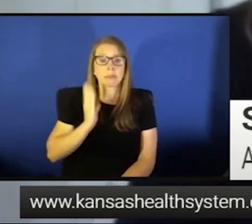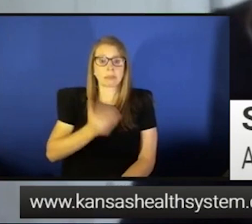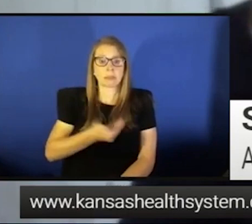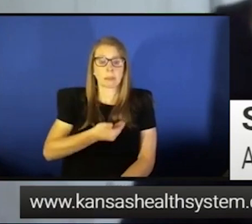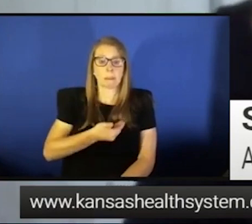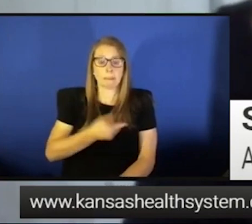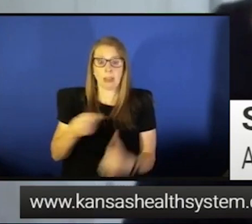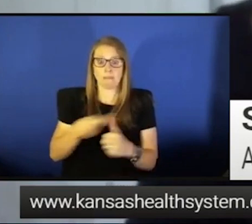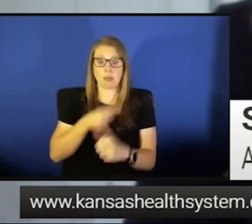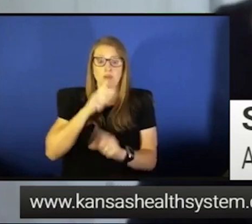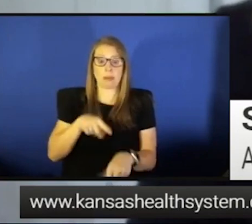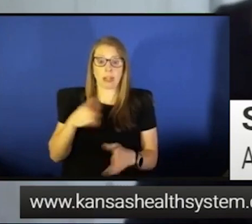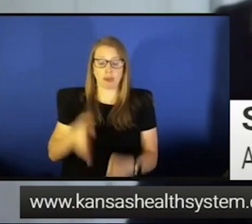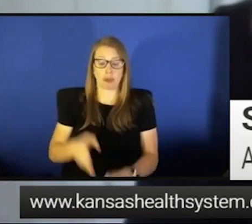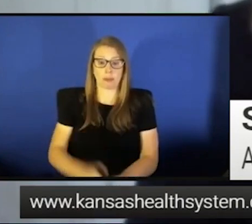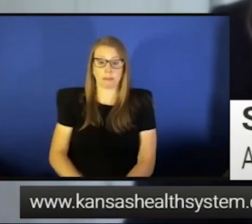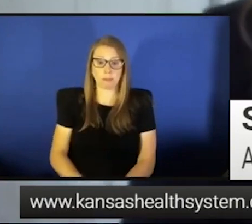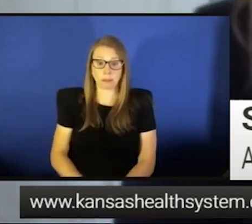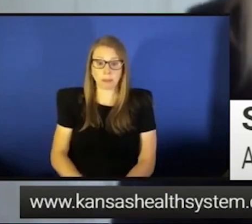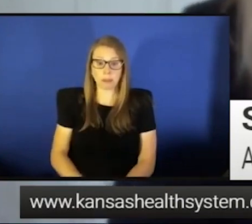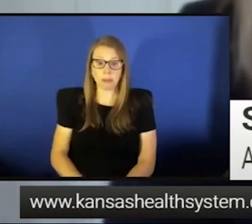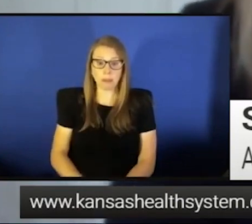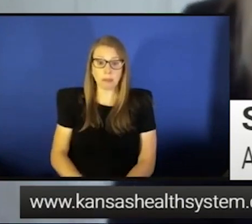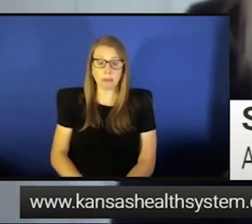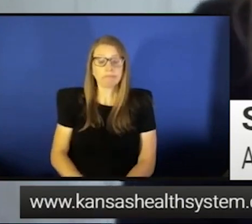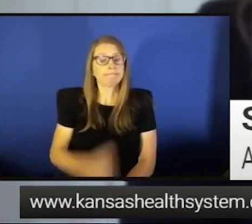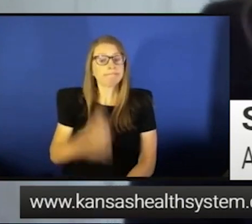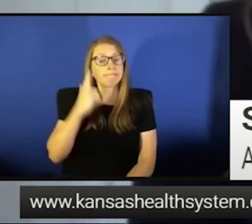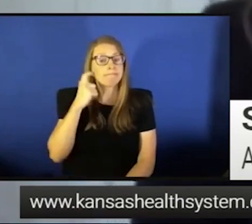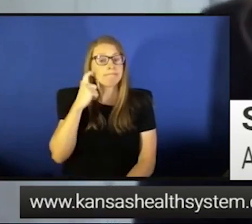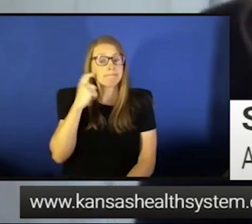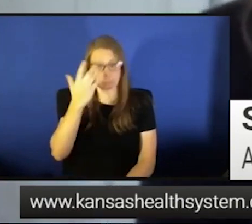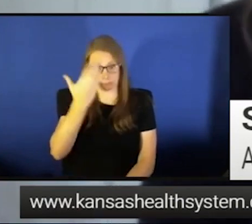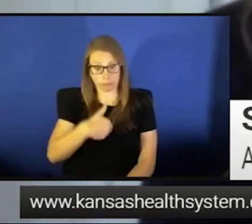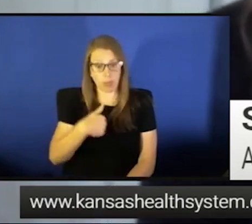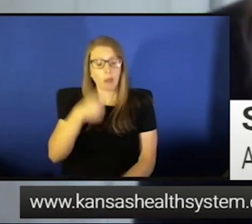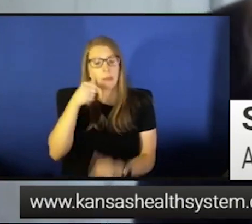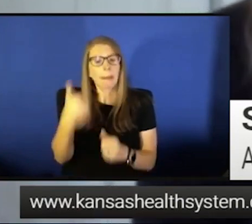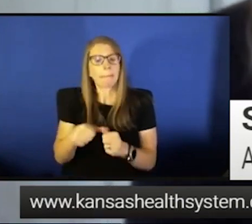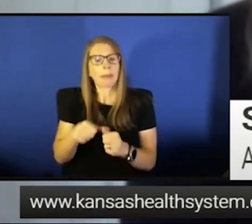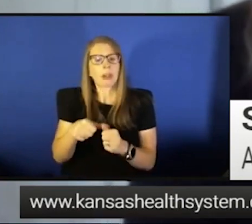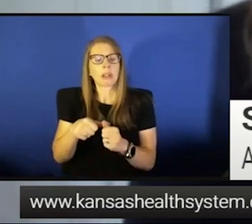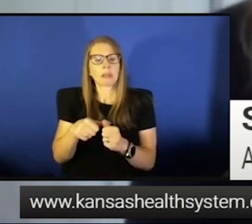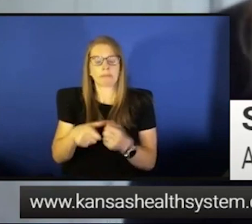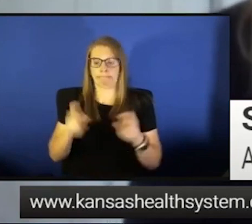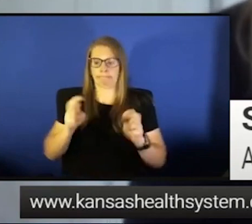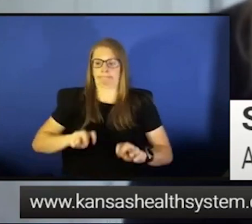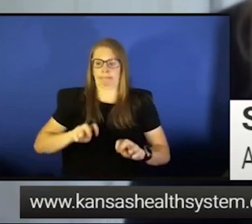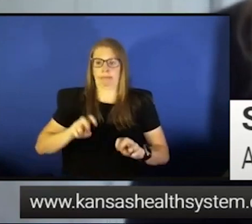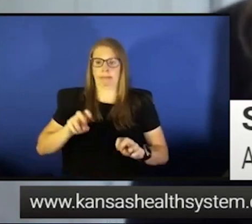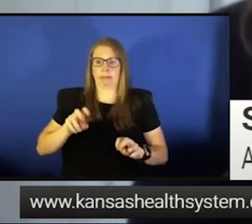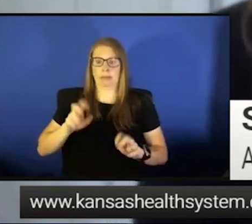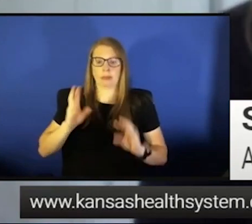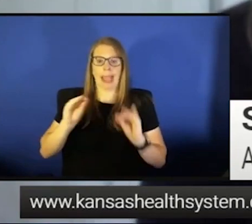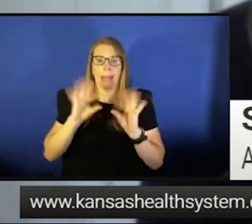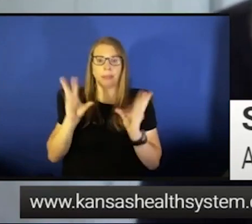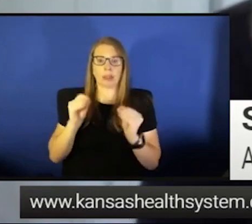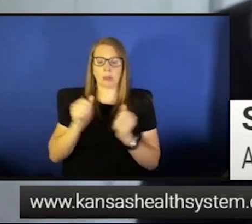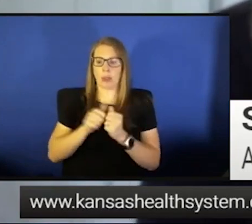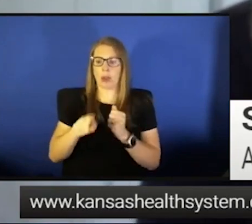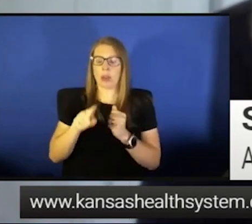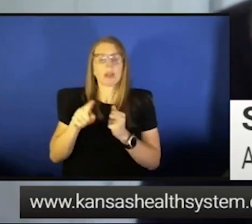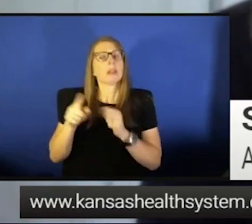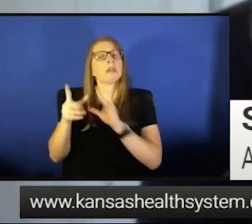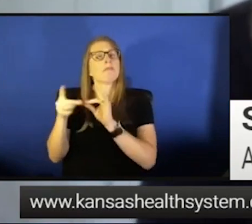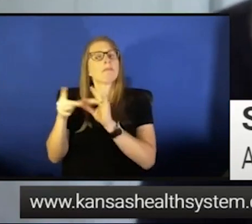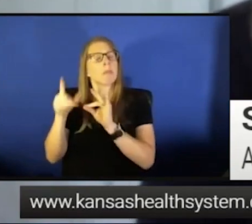first responders suspected stroke. So I remember getting in the ambulance with her and hearing them say